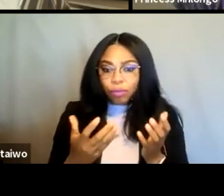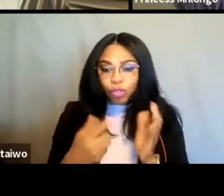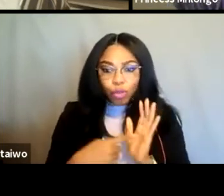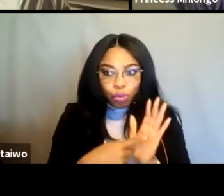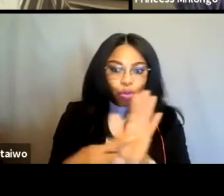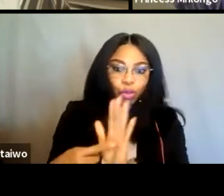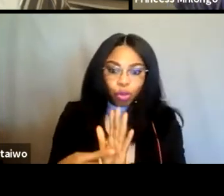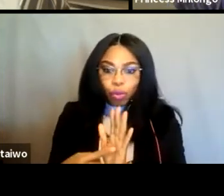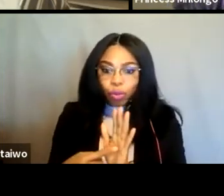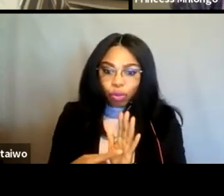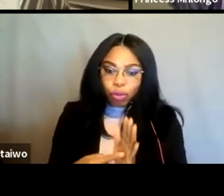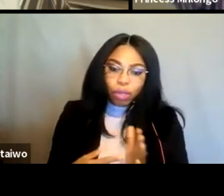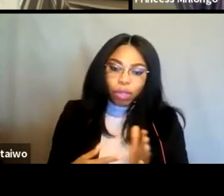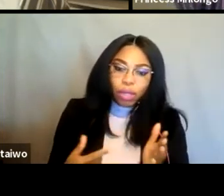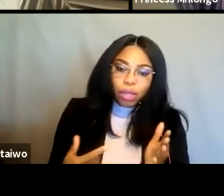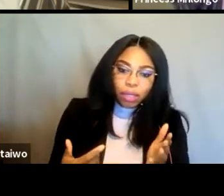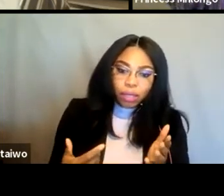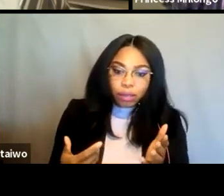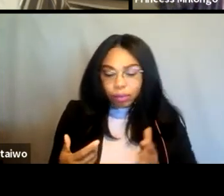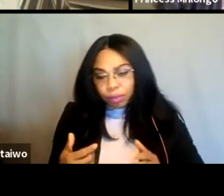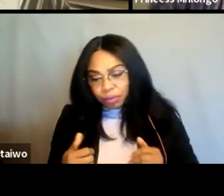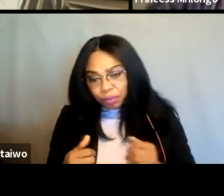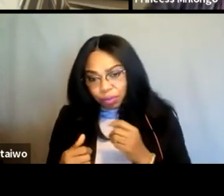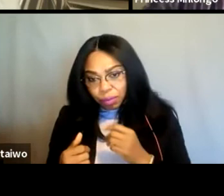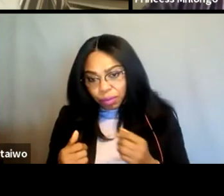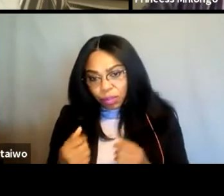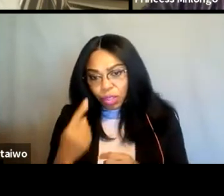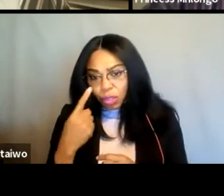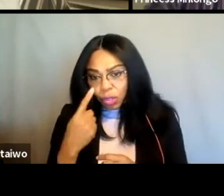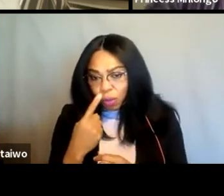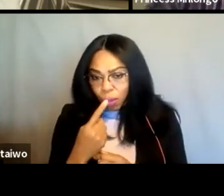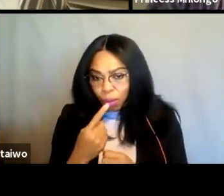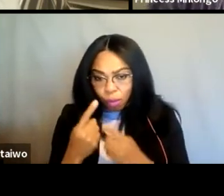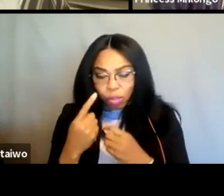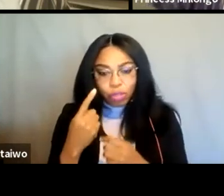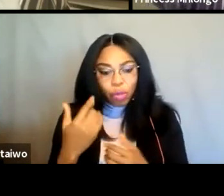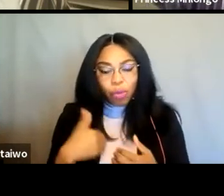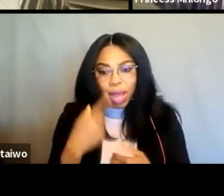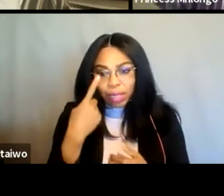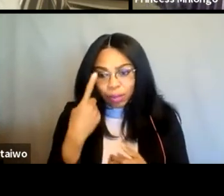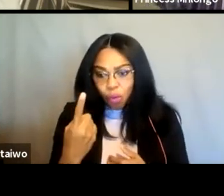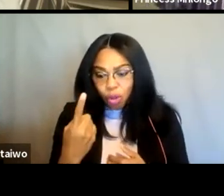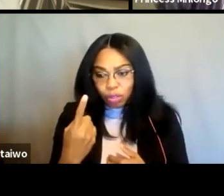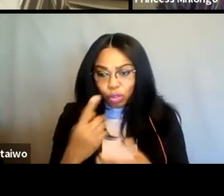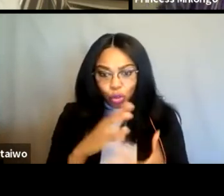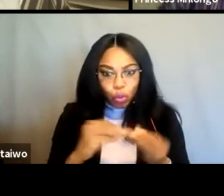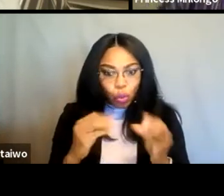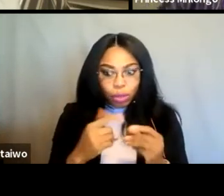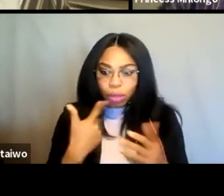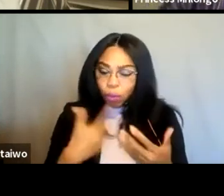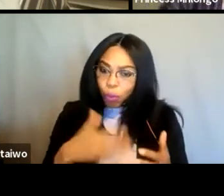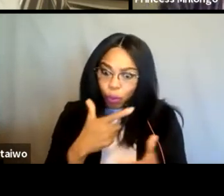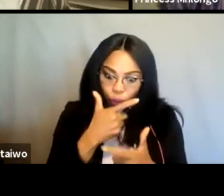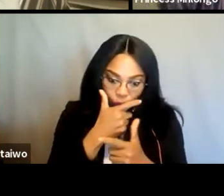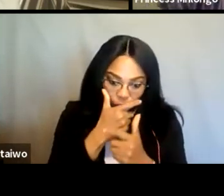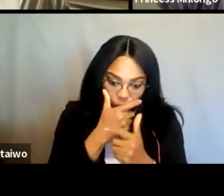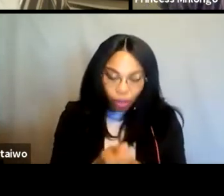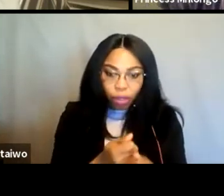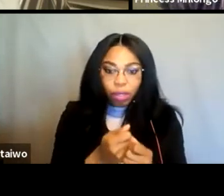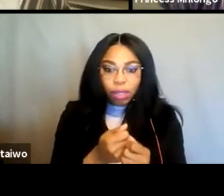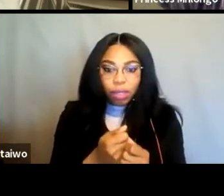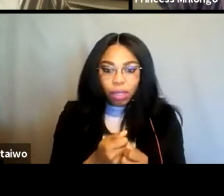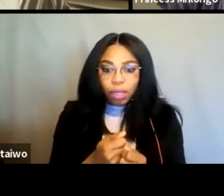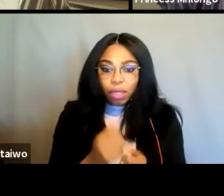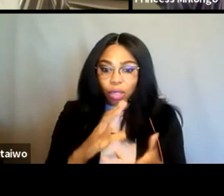know, and I don't want duplication of things and everything. So there was one story I was very interested in, you know,